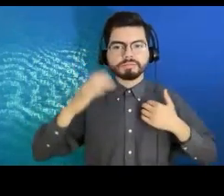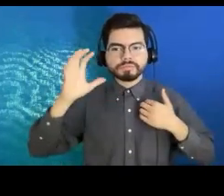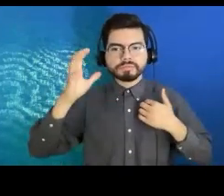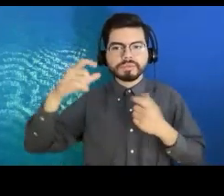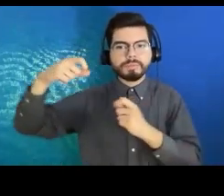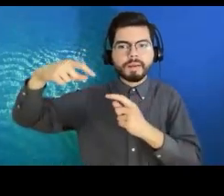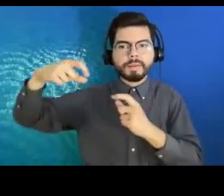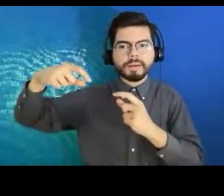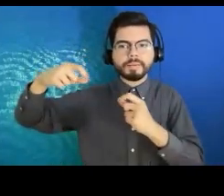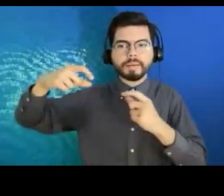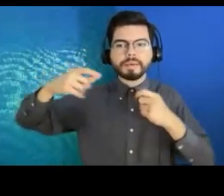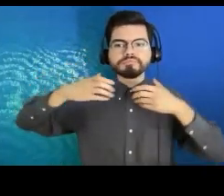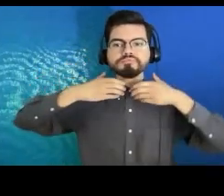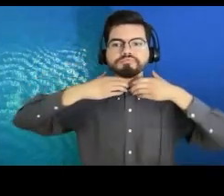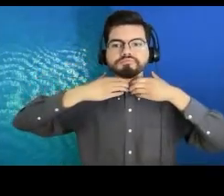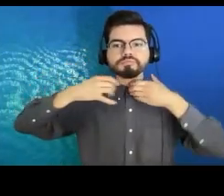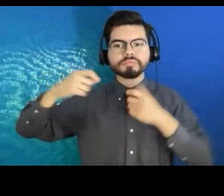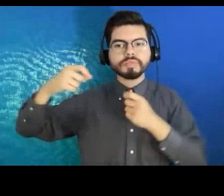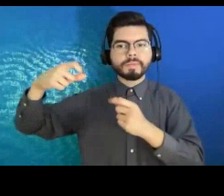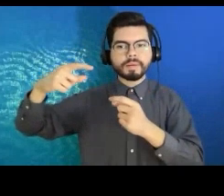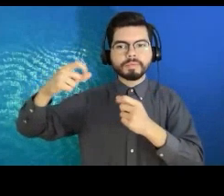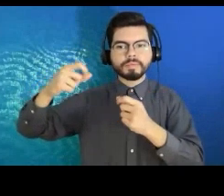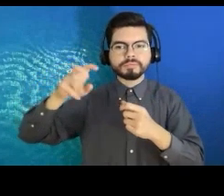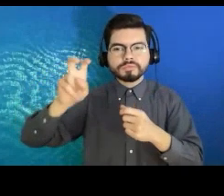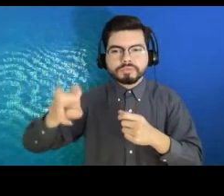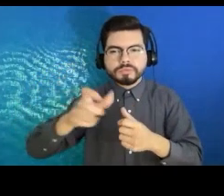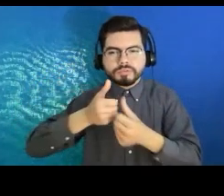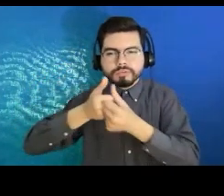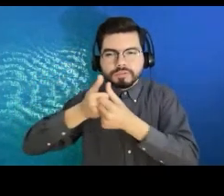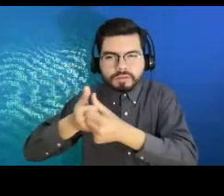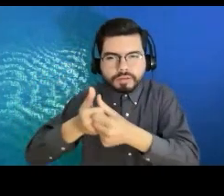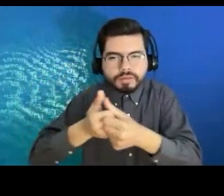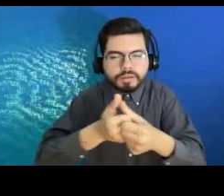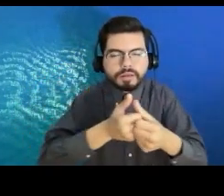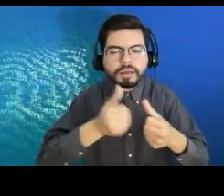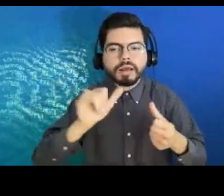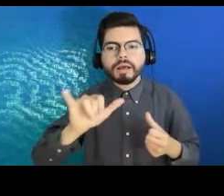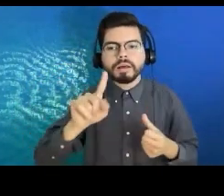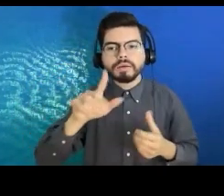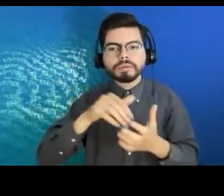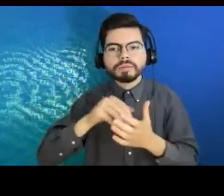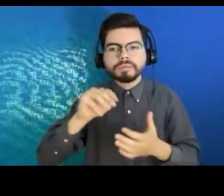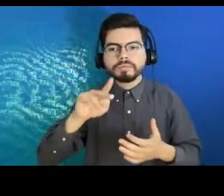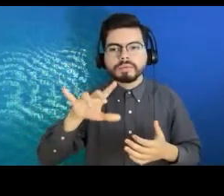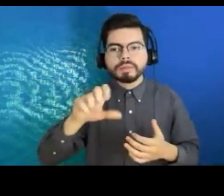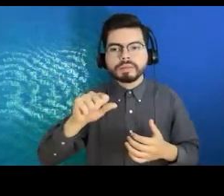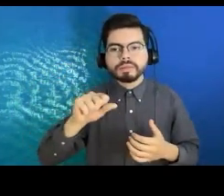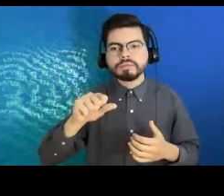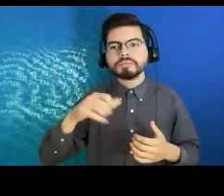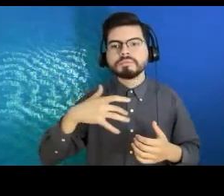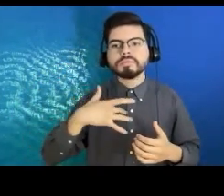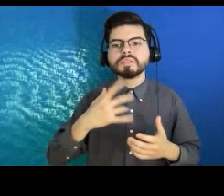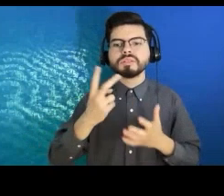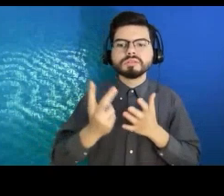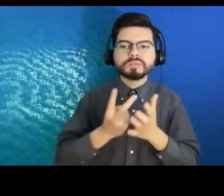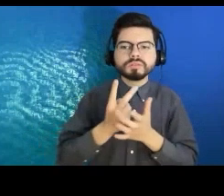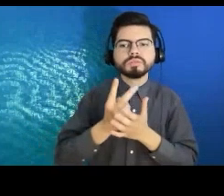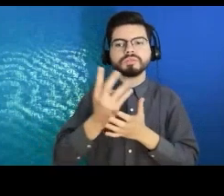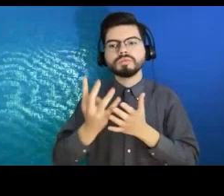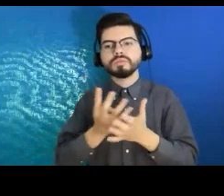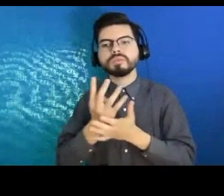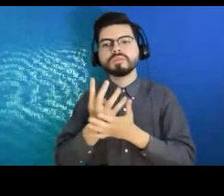about 1,000 miles, which would be an underestimate because that's just where they are every 2 to 4 hours of the day.